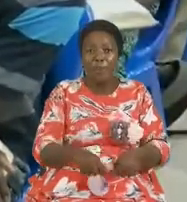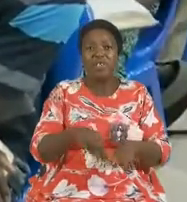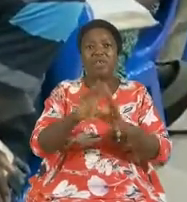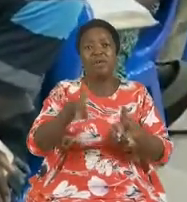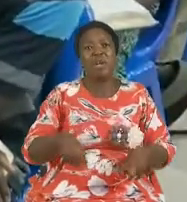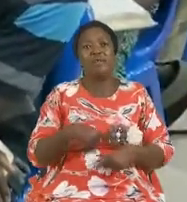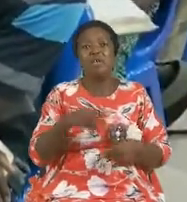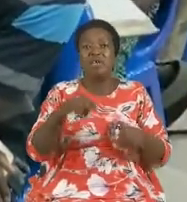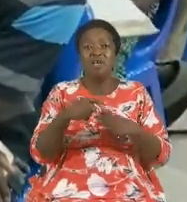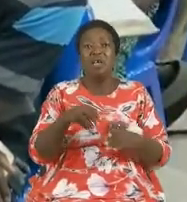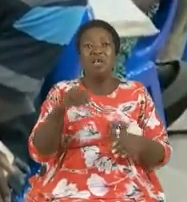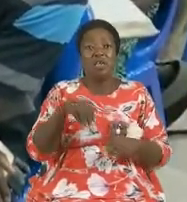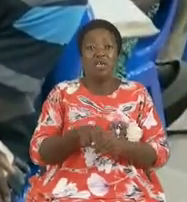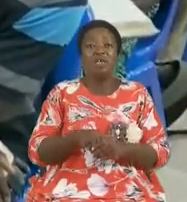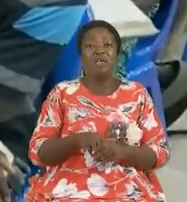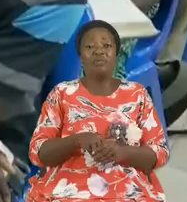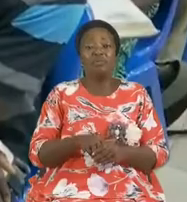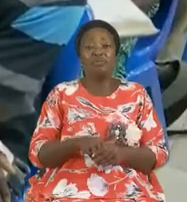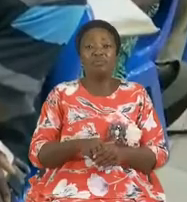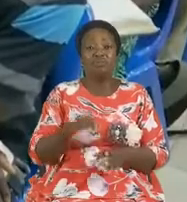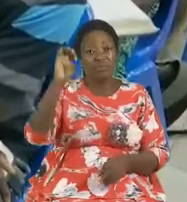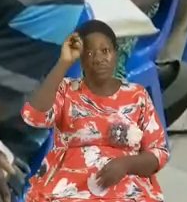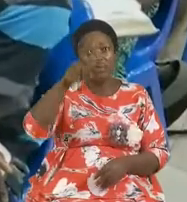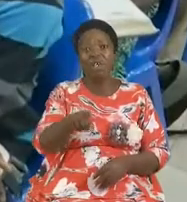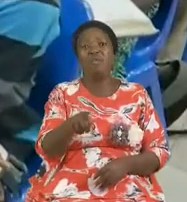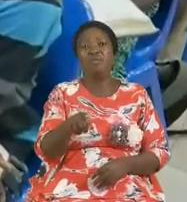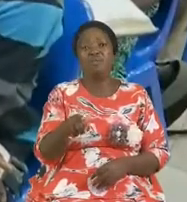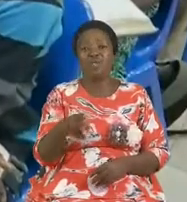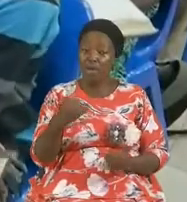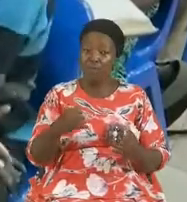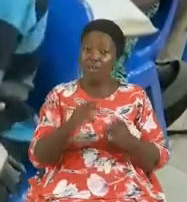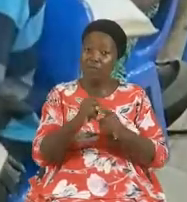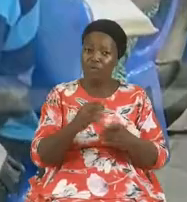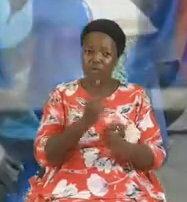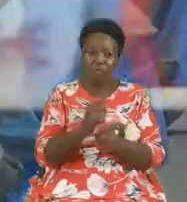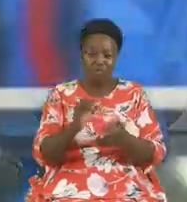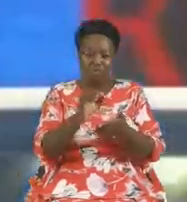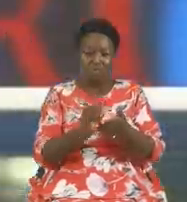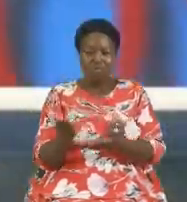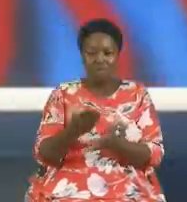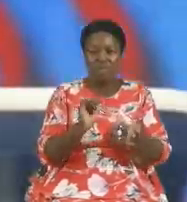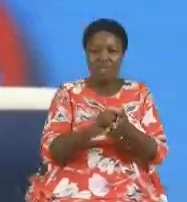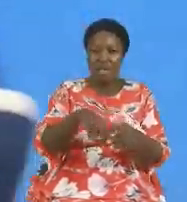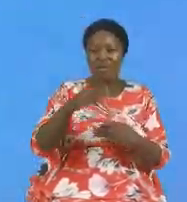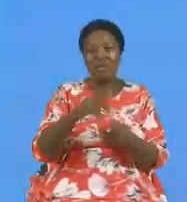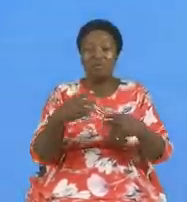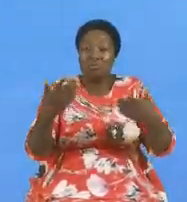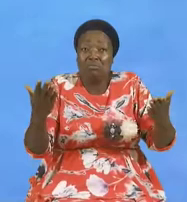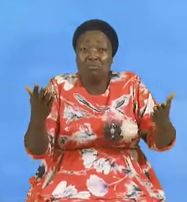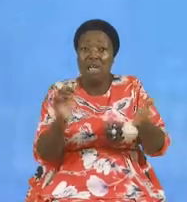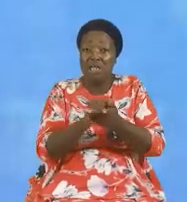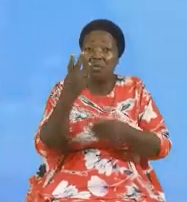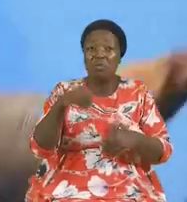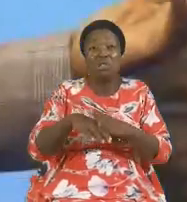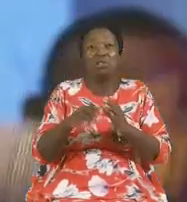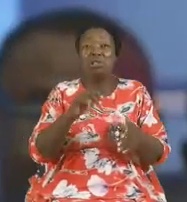word permanent in your life. It says in him. Now, if you crawl out and you say,